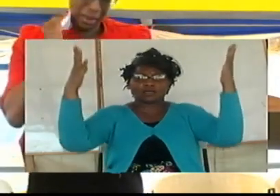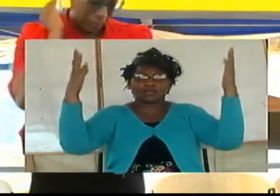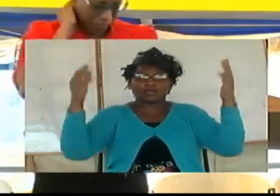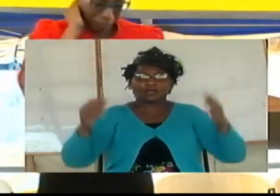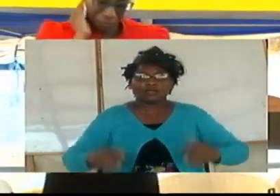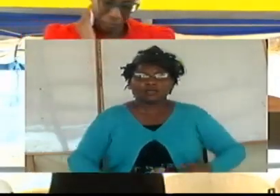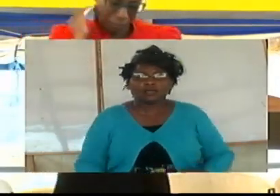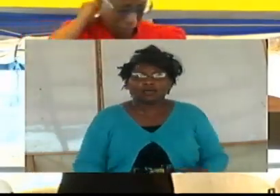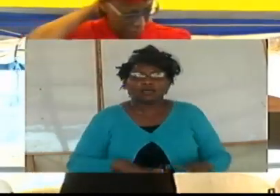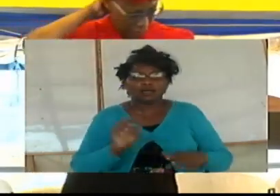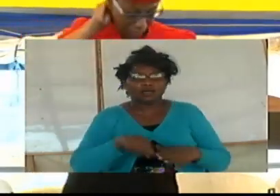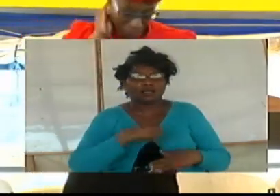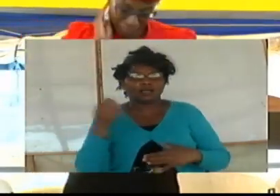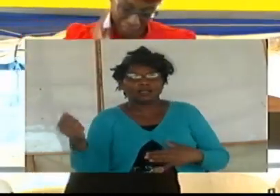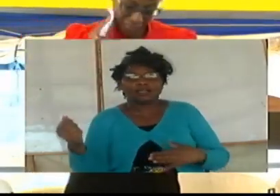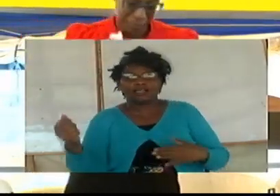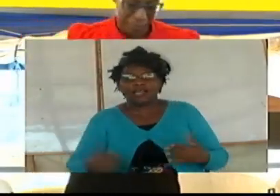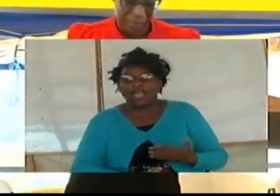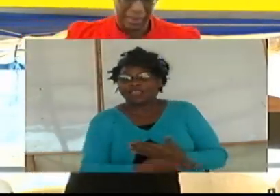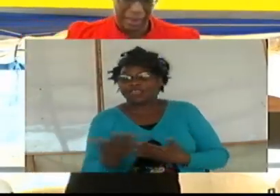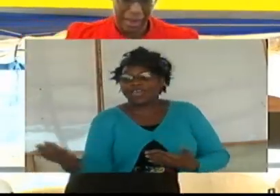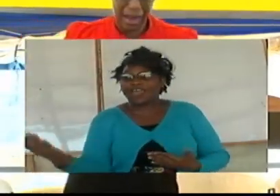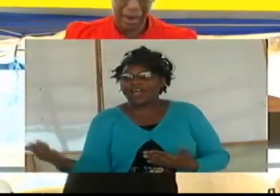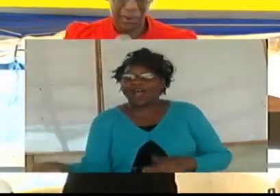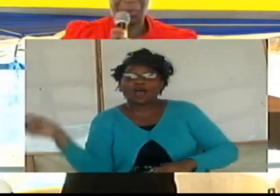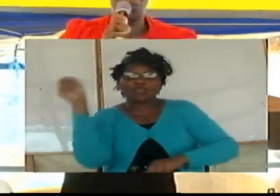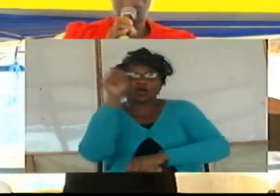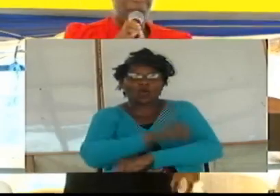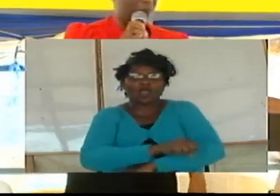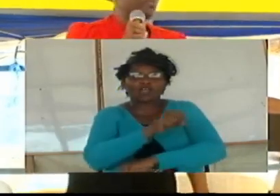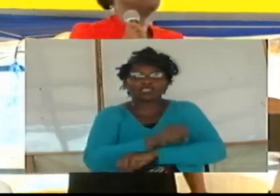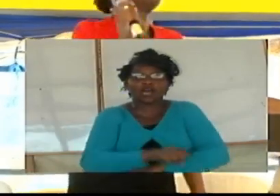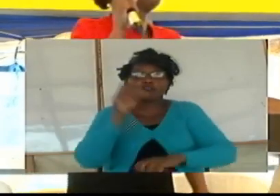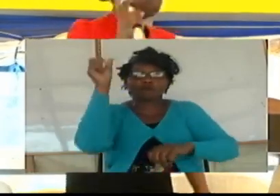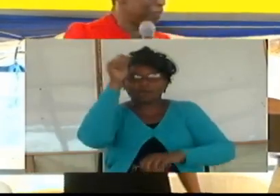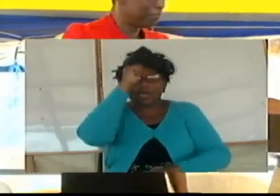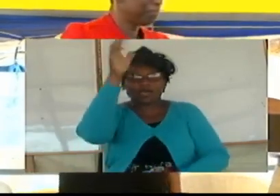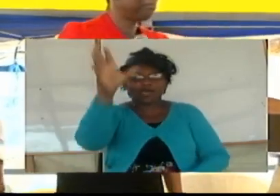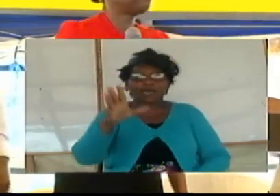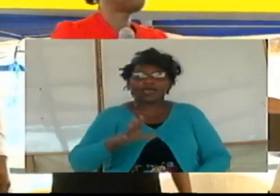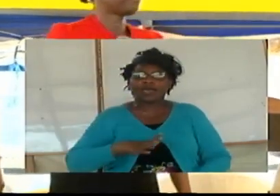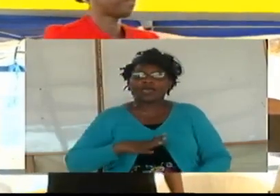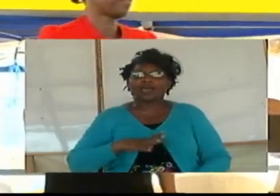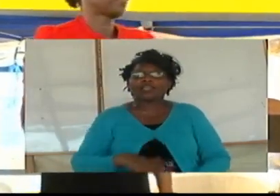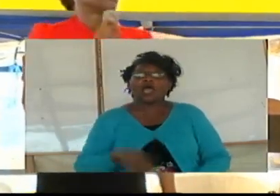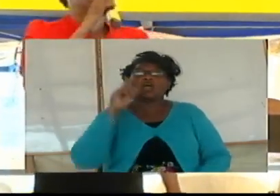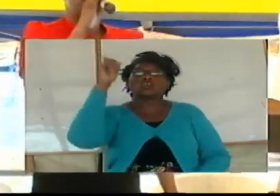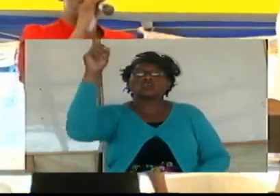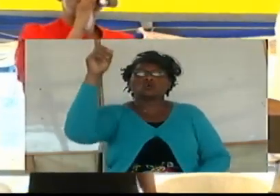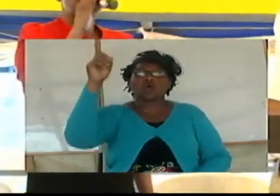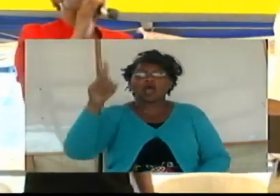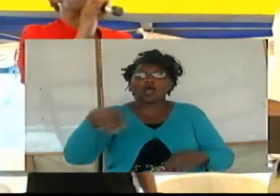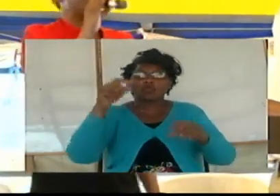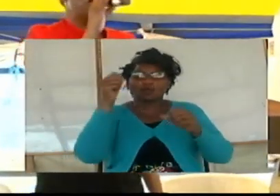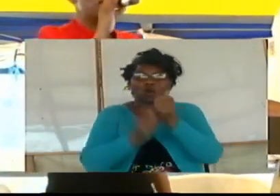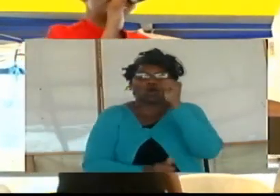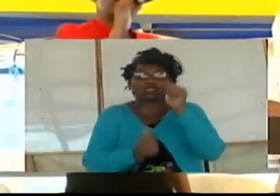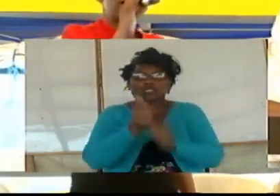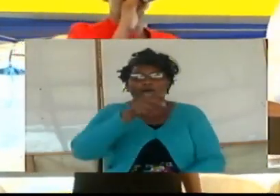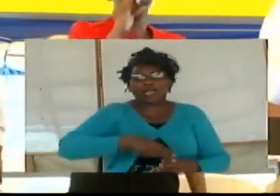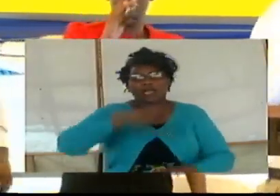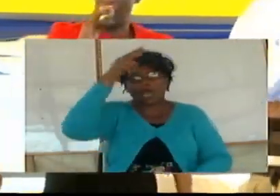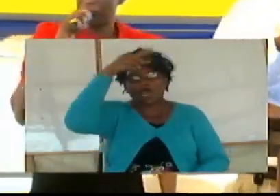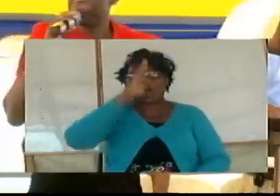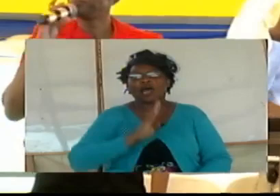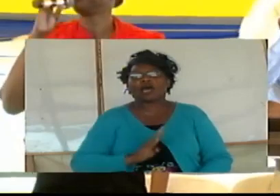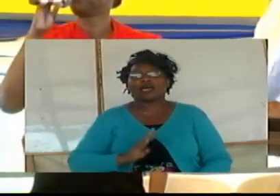All other gods, they are the works of man. You are the Most